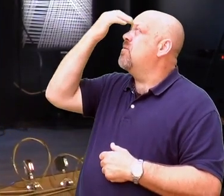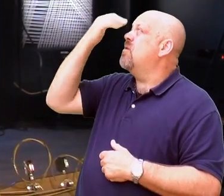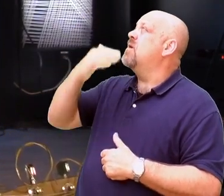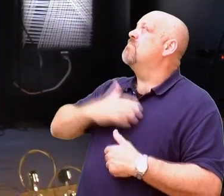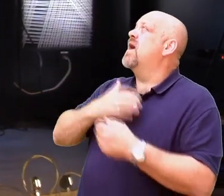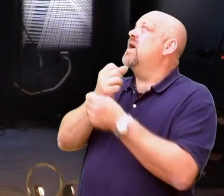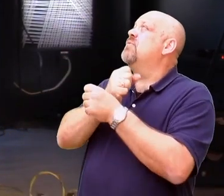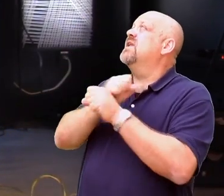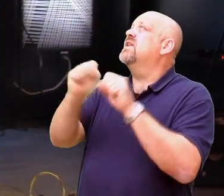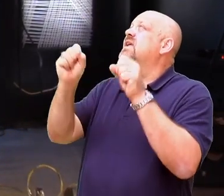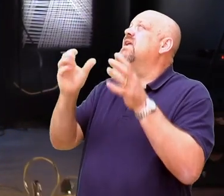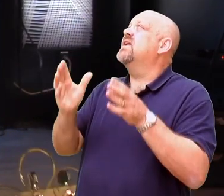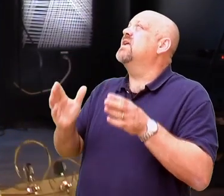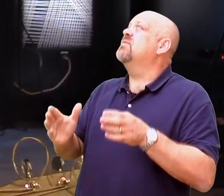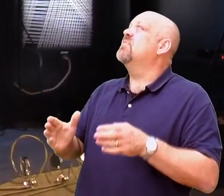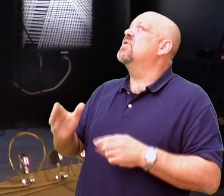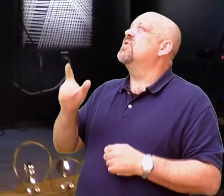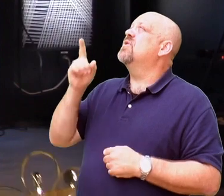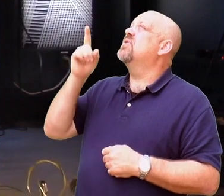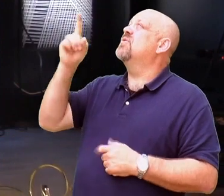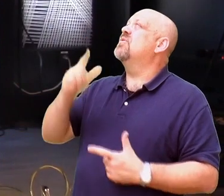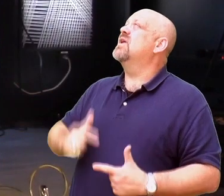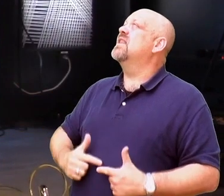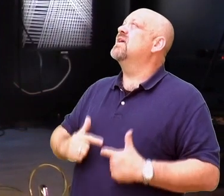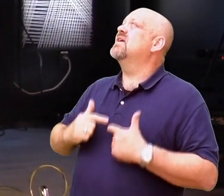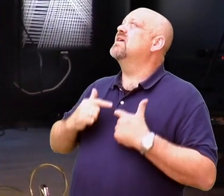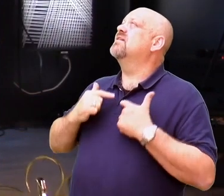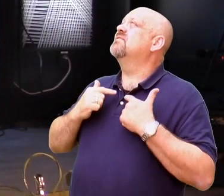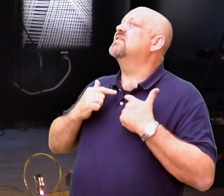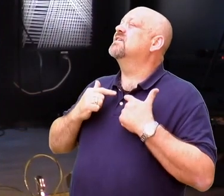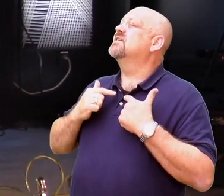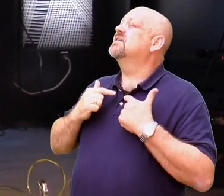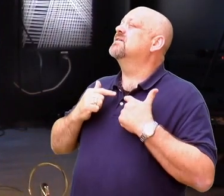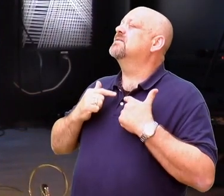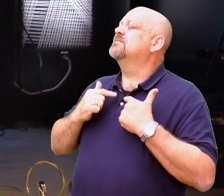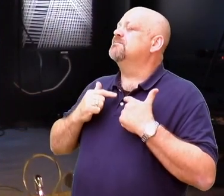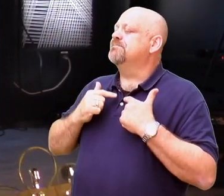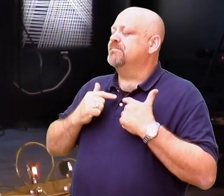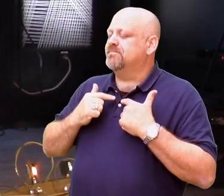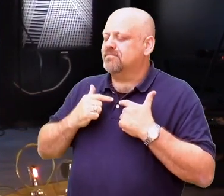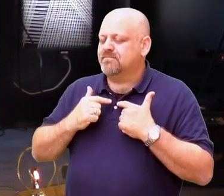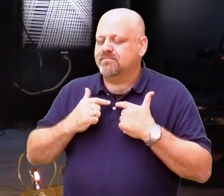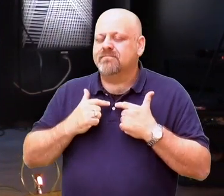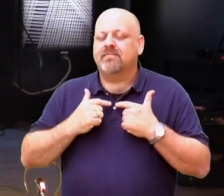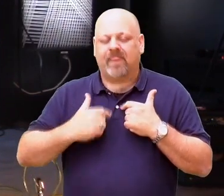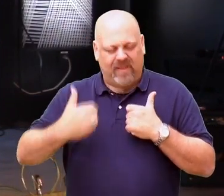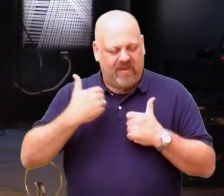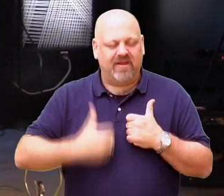'Cause I know my Redeemer lives,